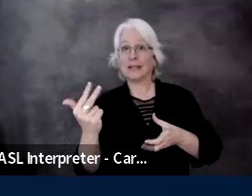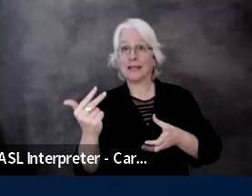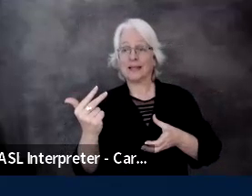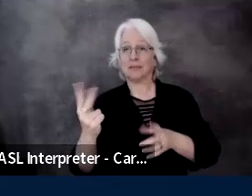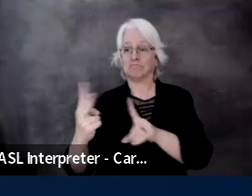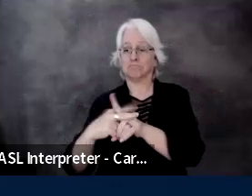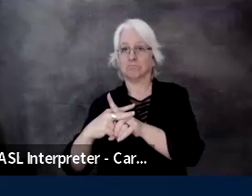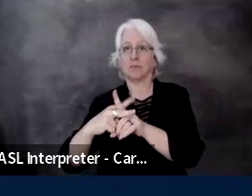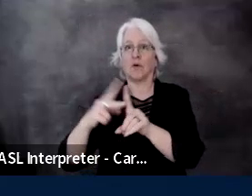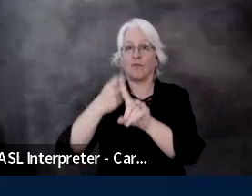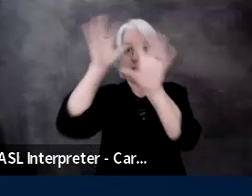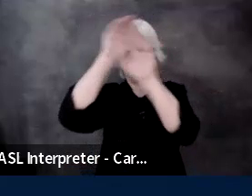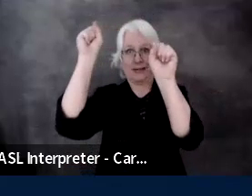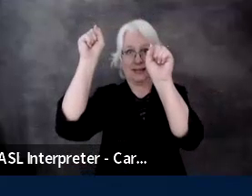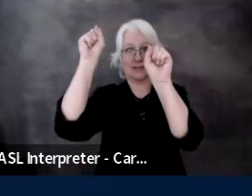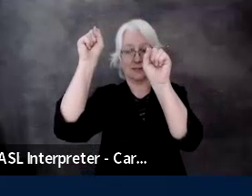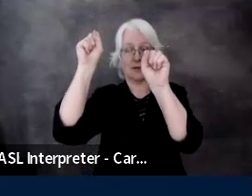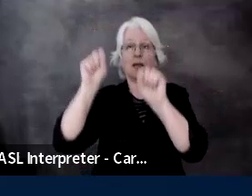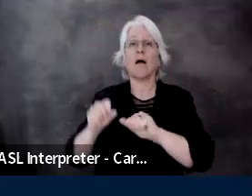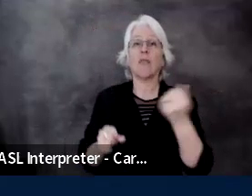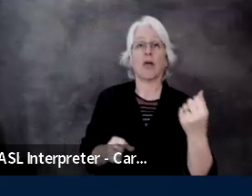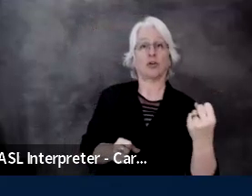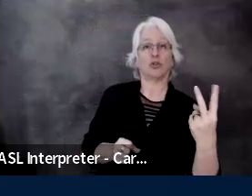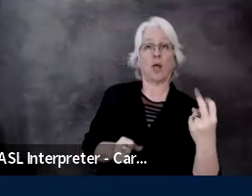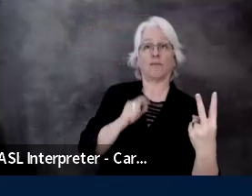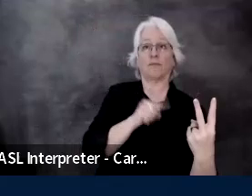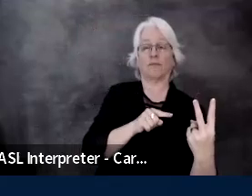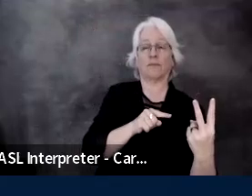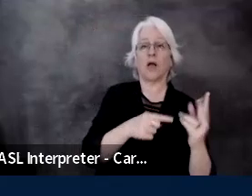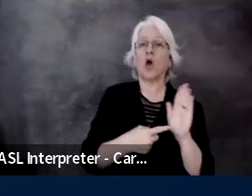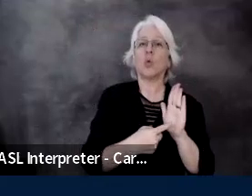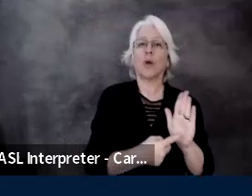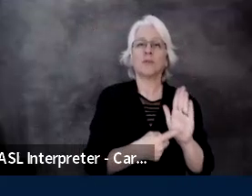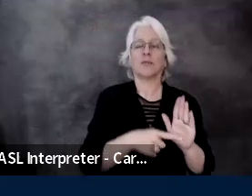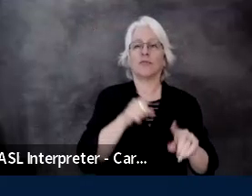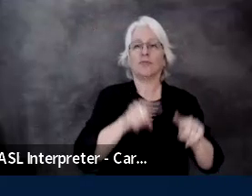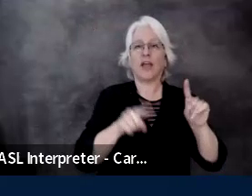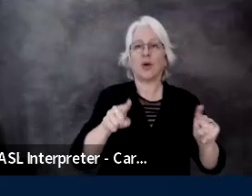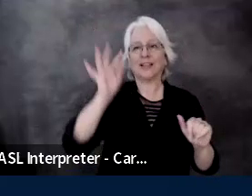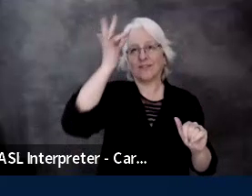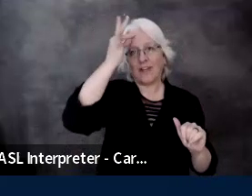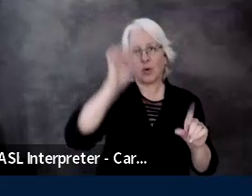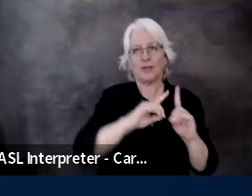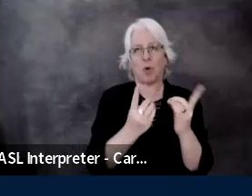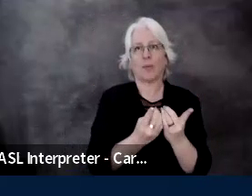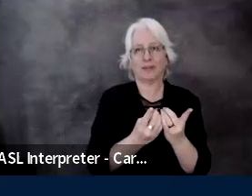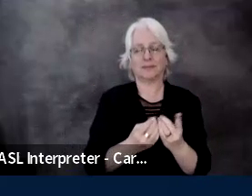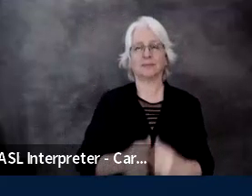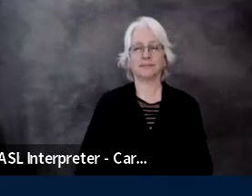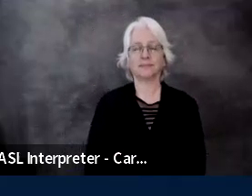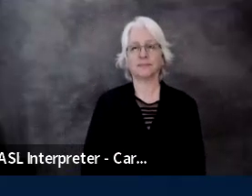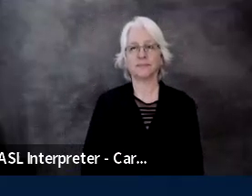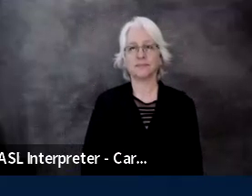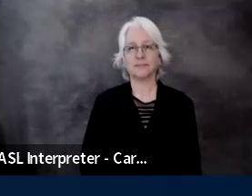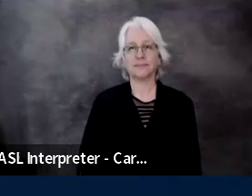appointed by the president, and the other 12 are representatives from various federal departments. I would